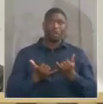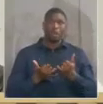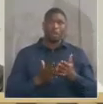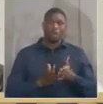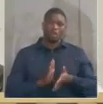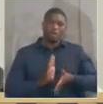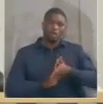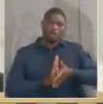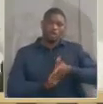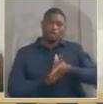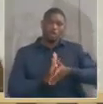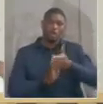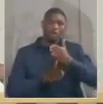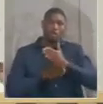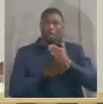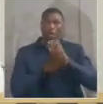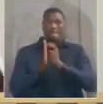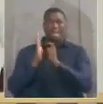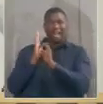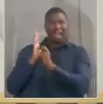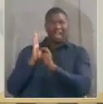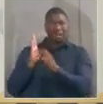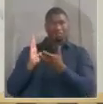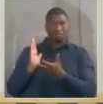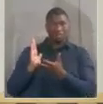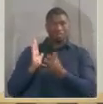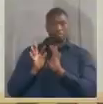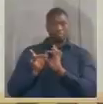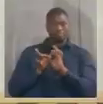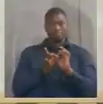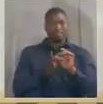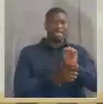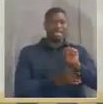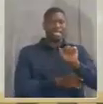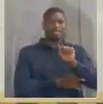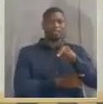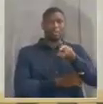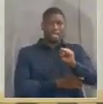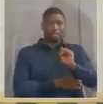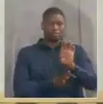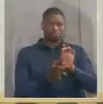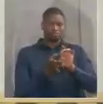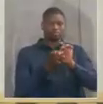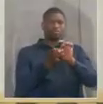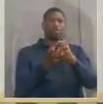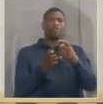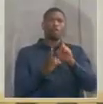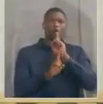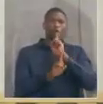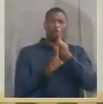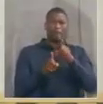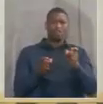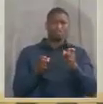operational or administrative guidelines in the SAPS, in line with the command and control,